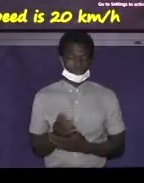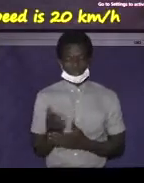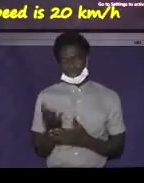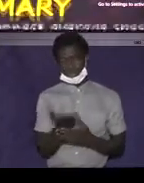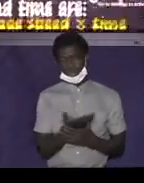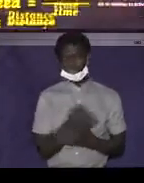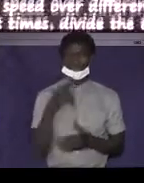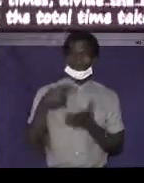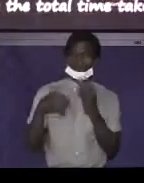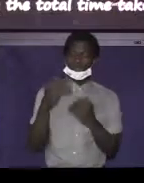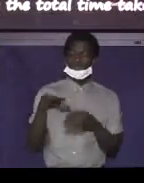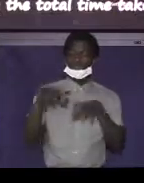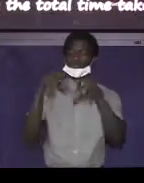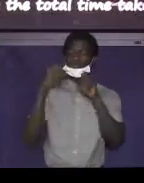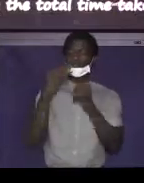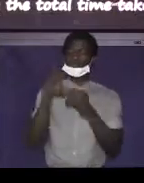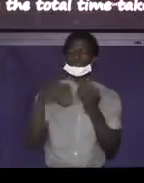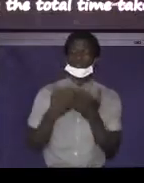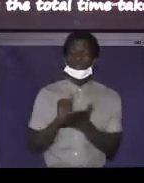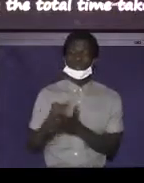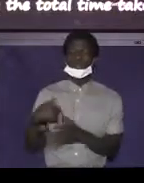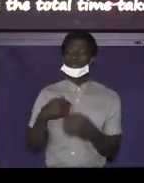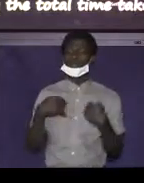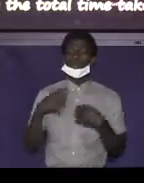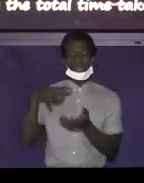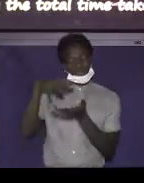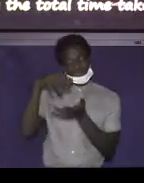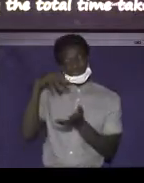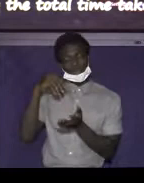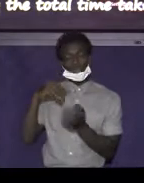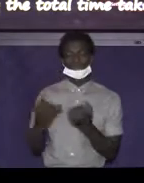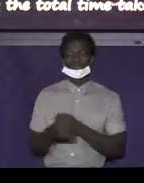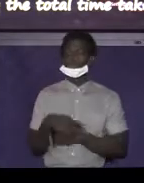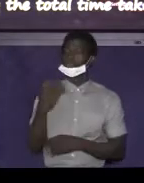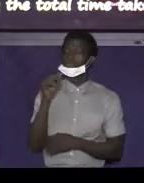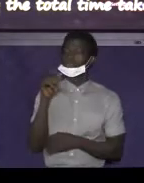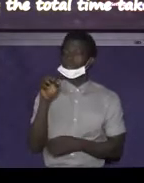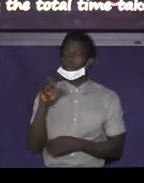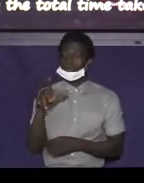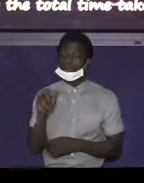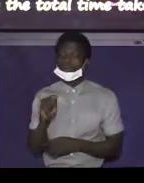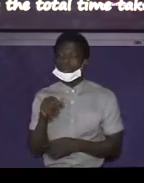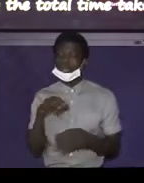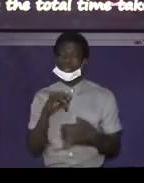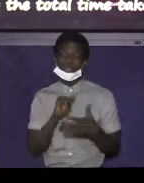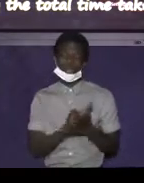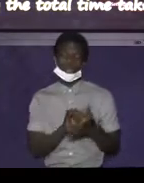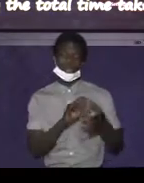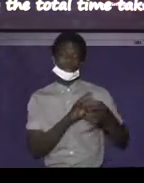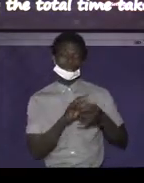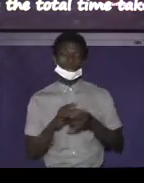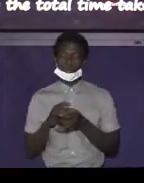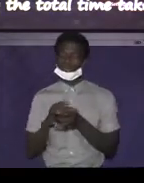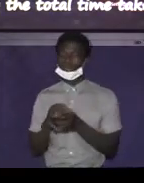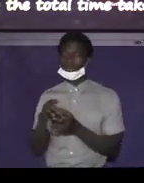that we have learned today? The formulas that connect the distance and the time and the speed